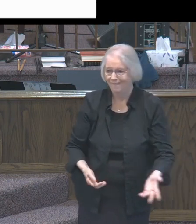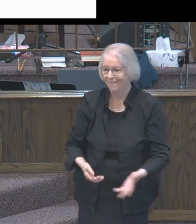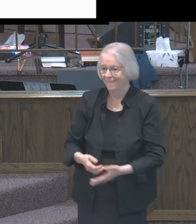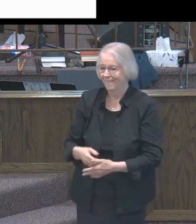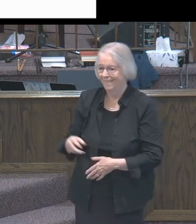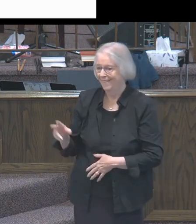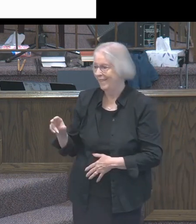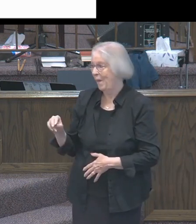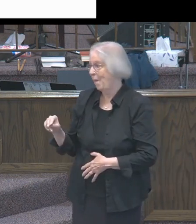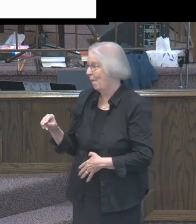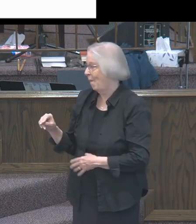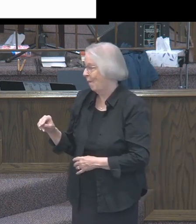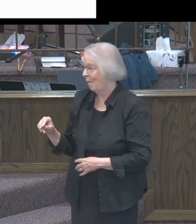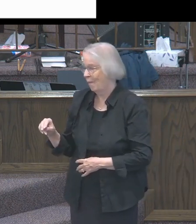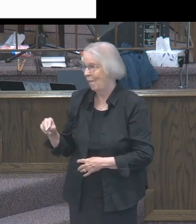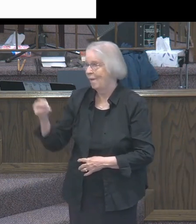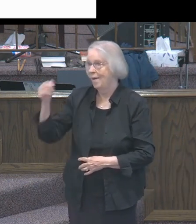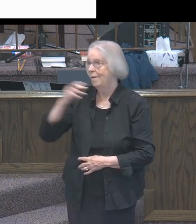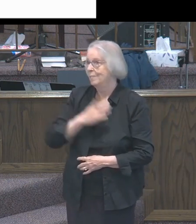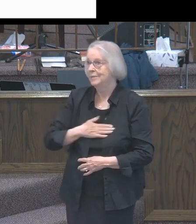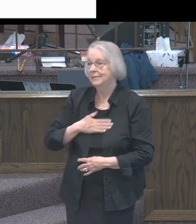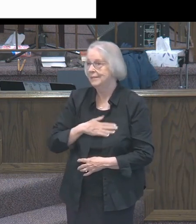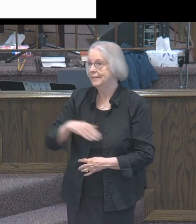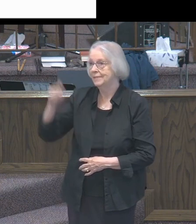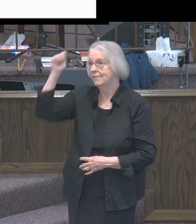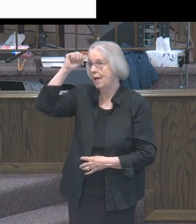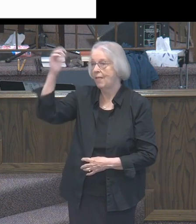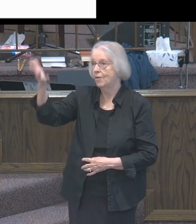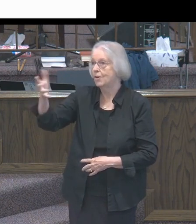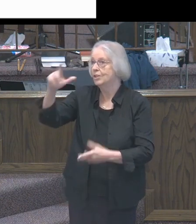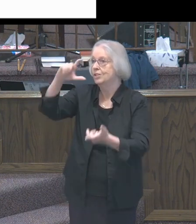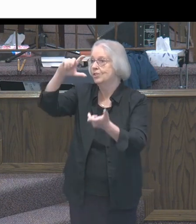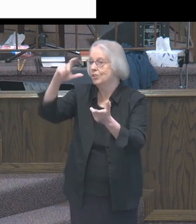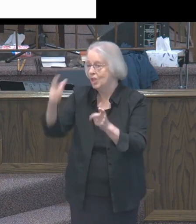Change my heart, oh God.